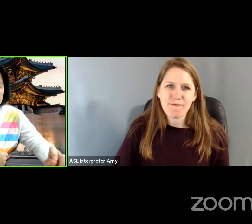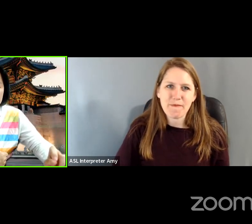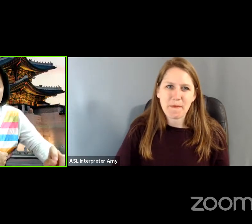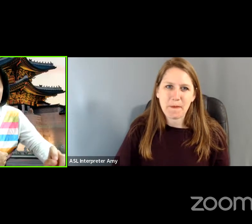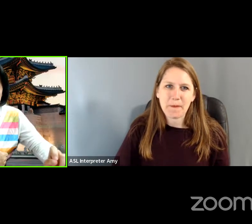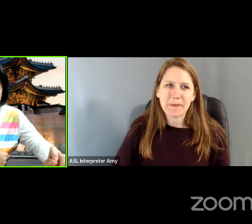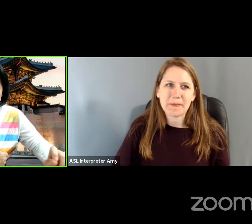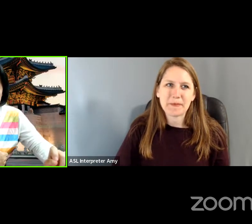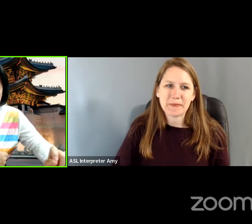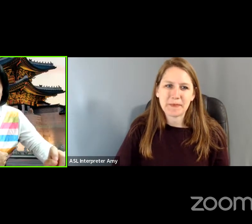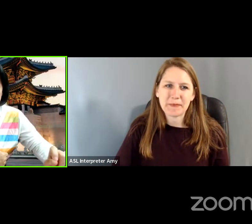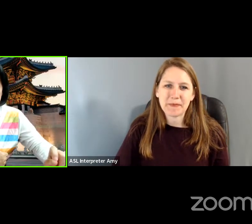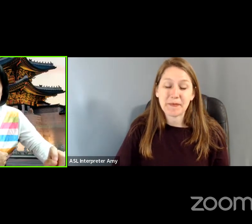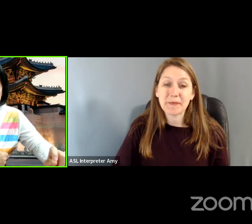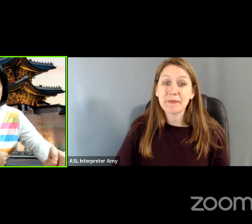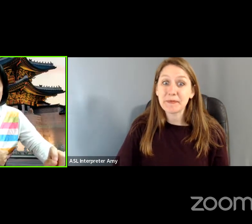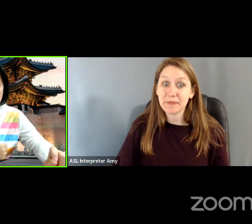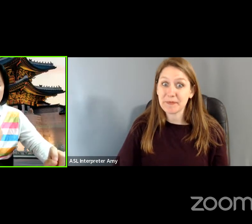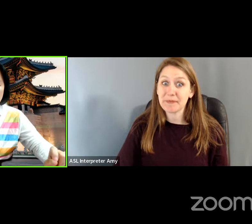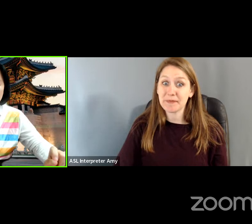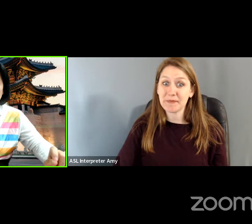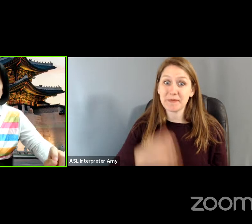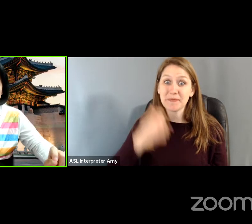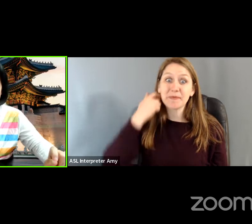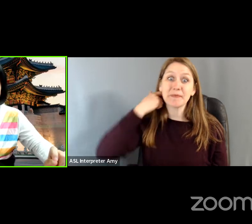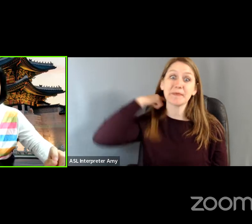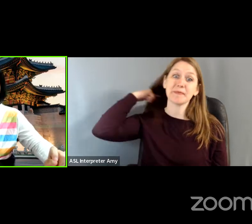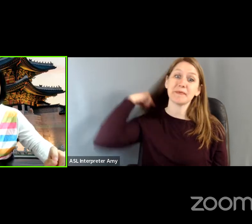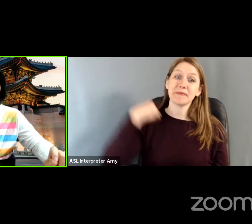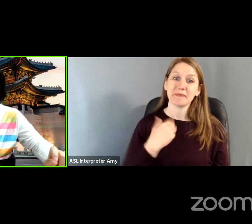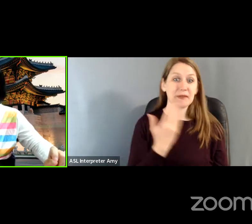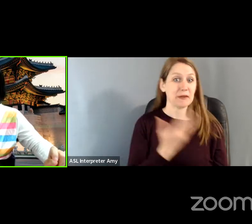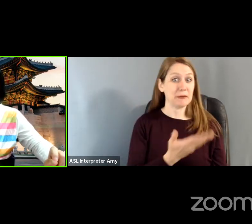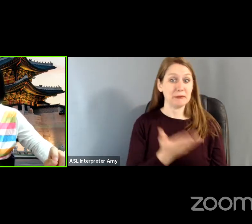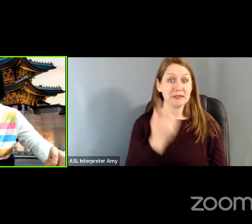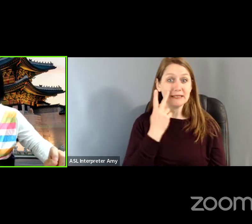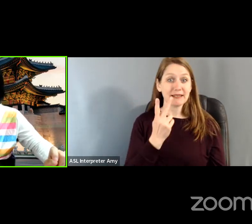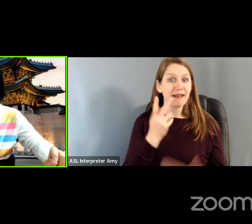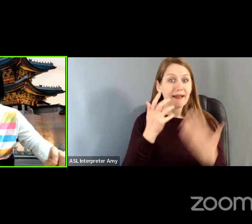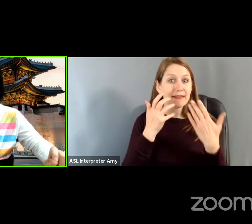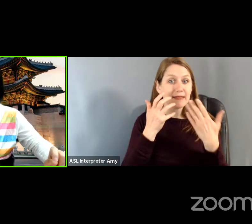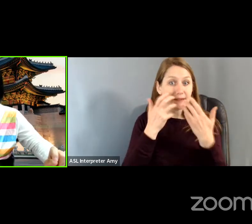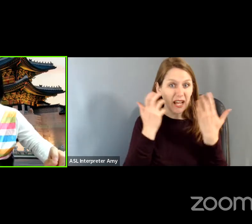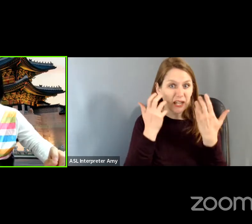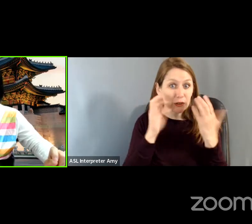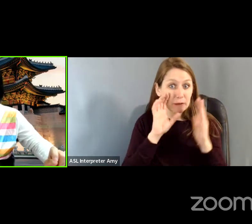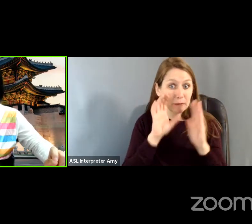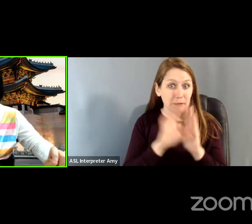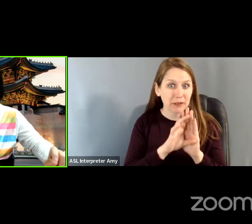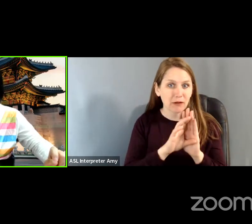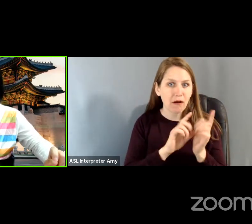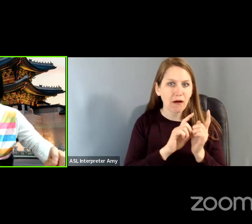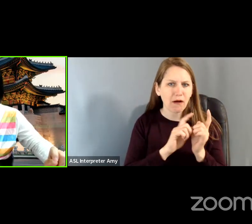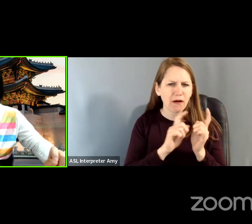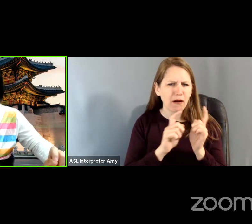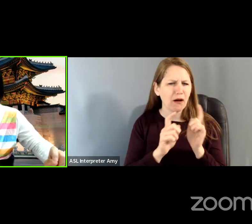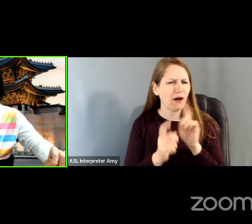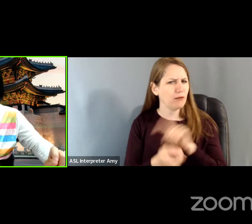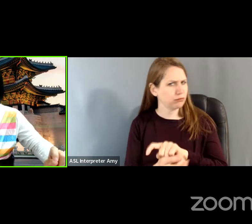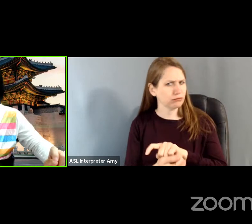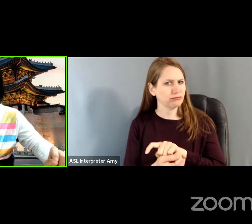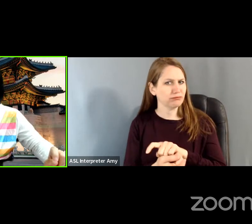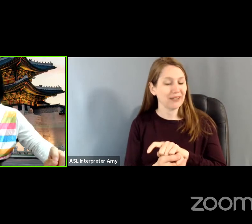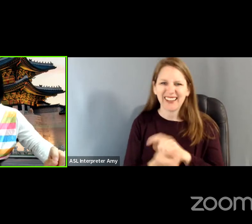This phenomenon shows that the image of a tiger had changed to a friendly and